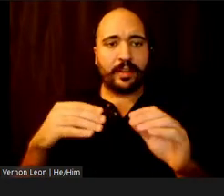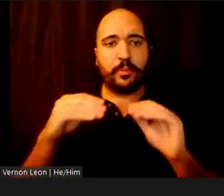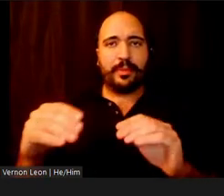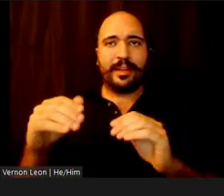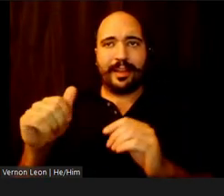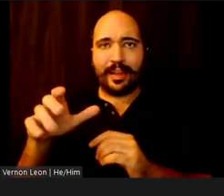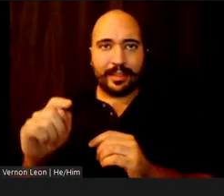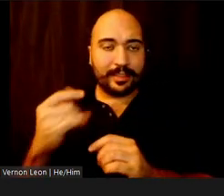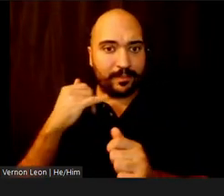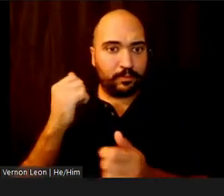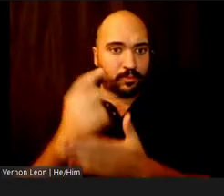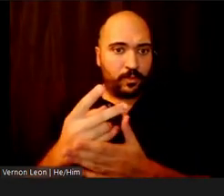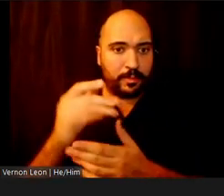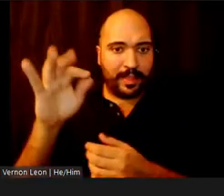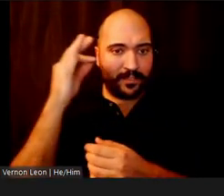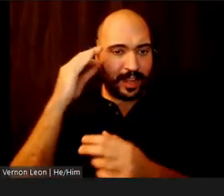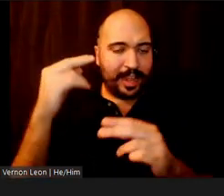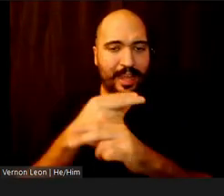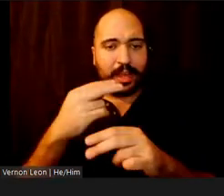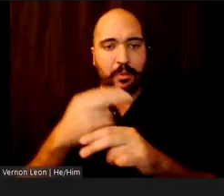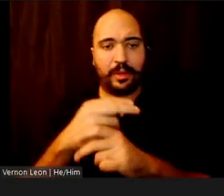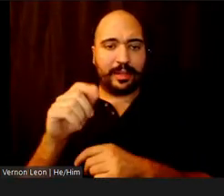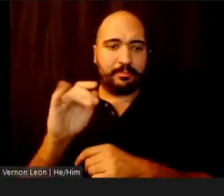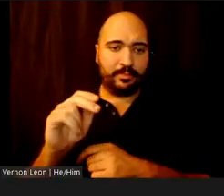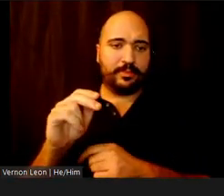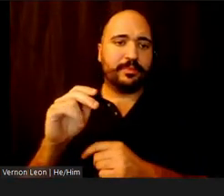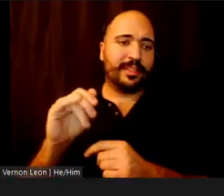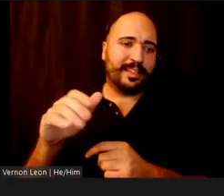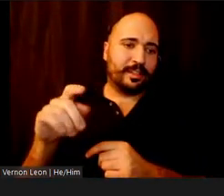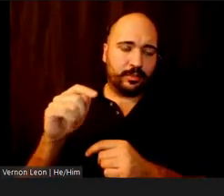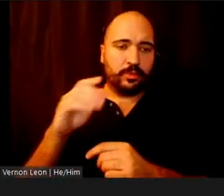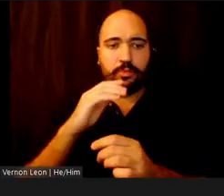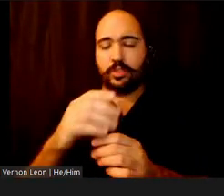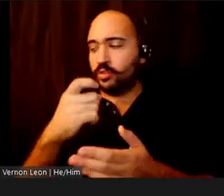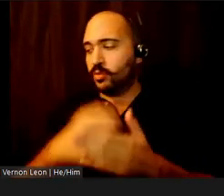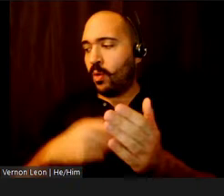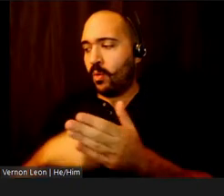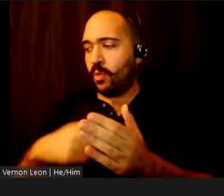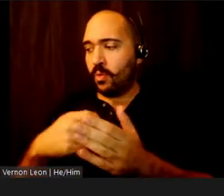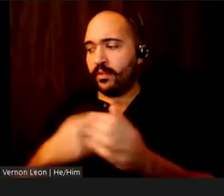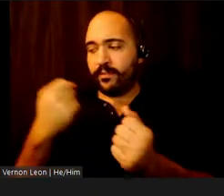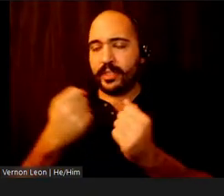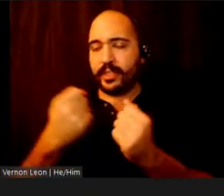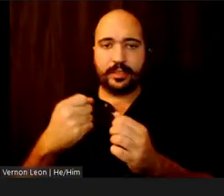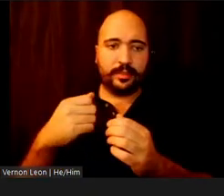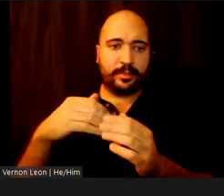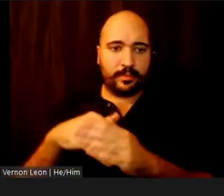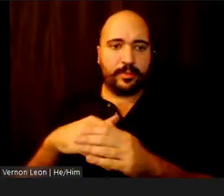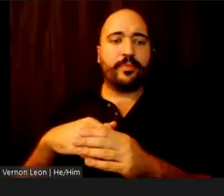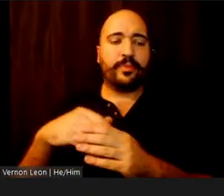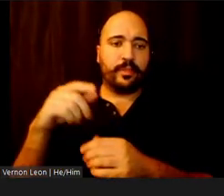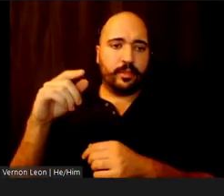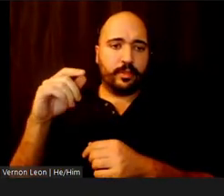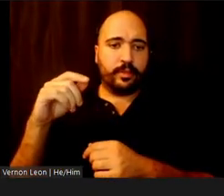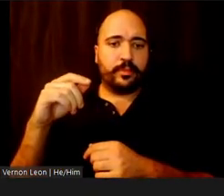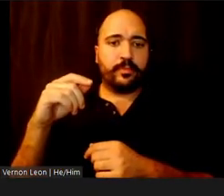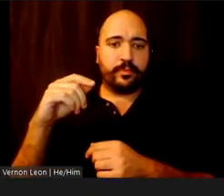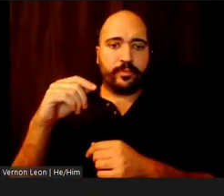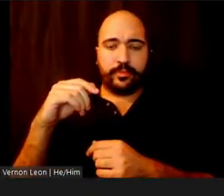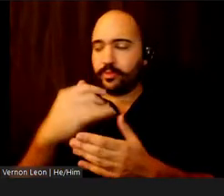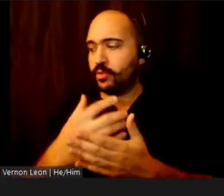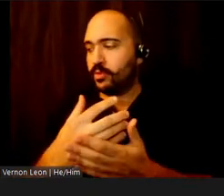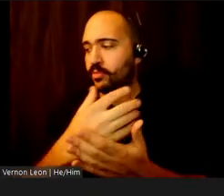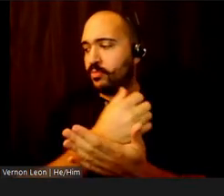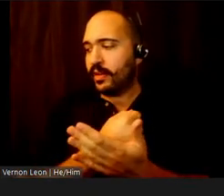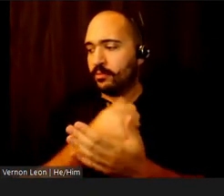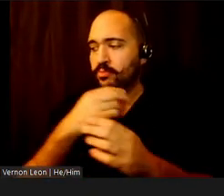Federal Highway Administration, this act would entail vehicles entering or remaining in the Manhattan Central Business District in total. Net revenues would